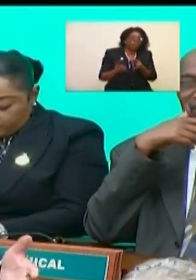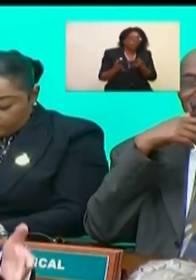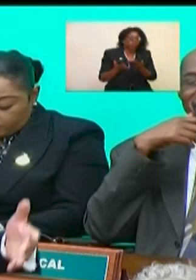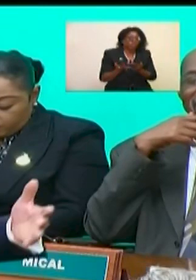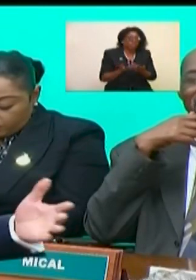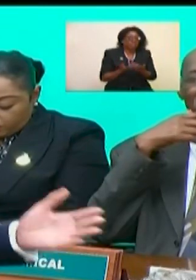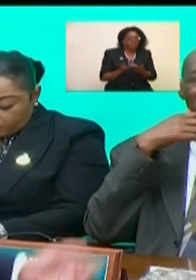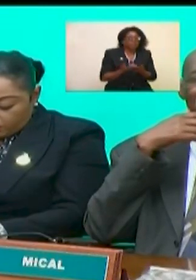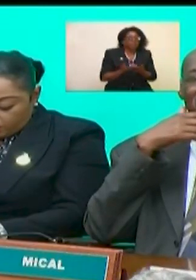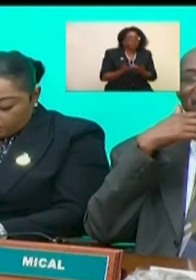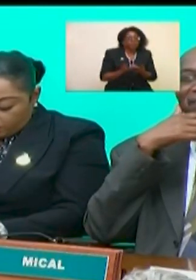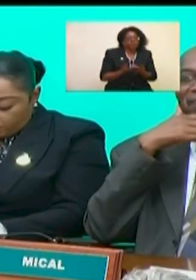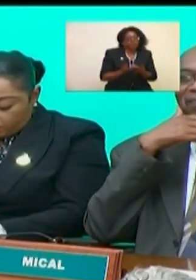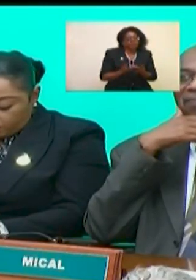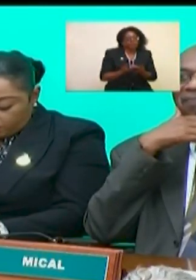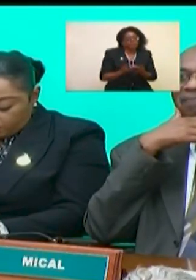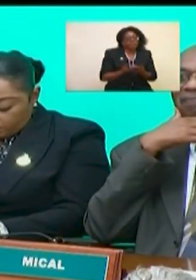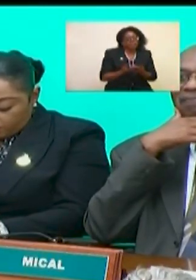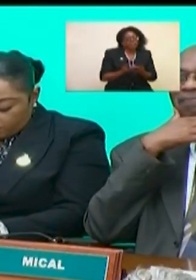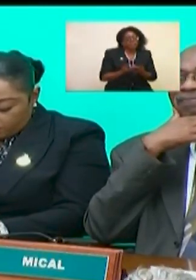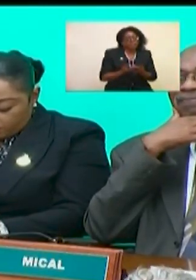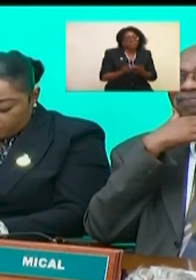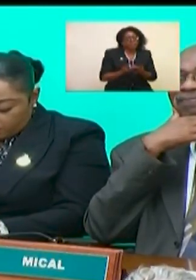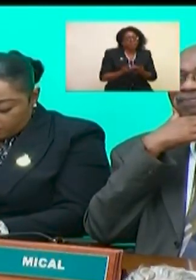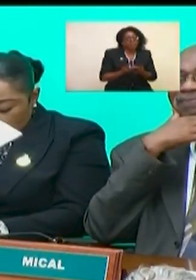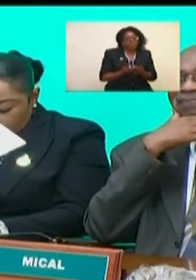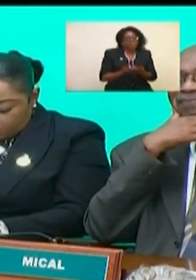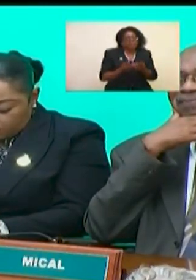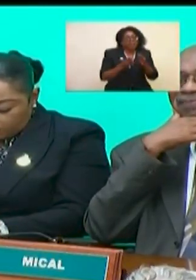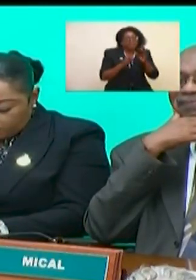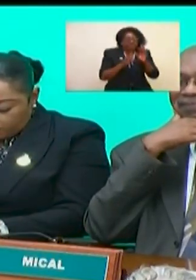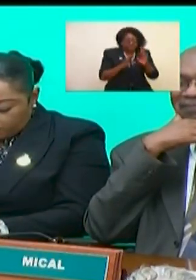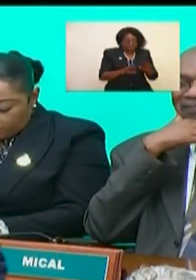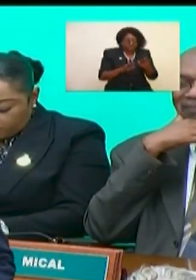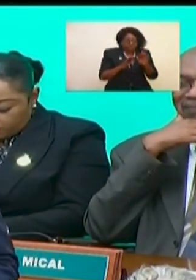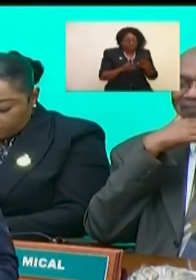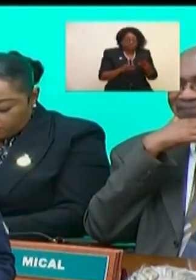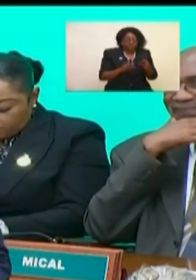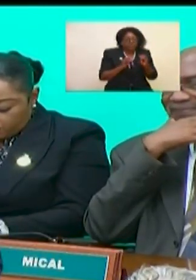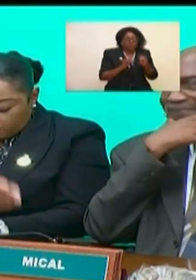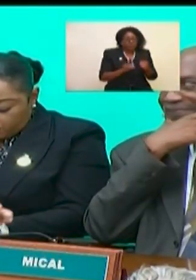be as abusive as you want. Madam Speaker,